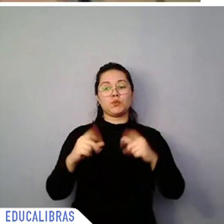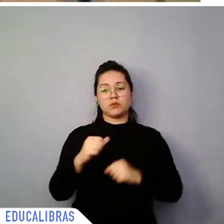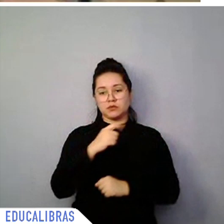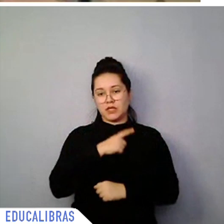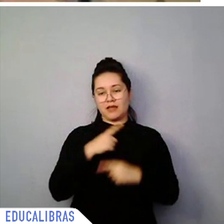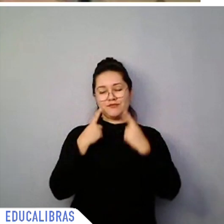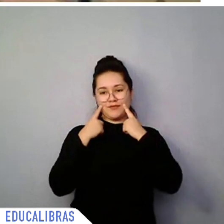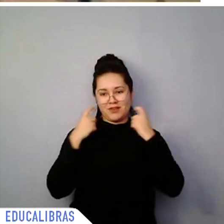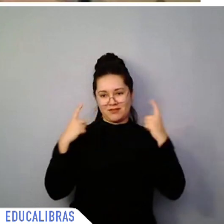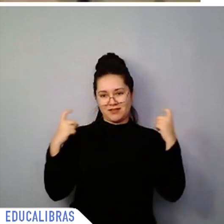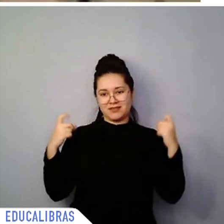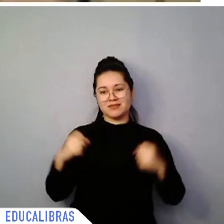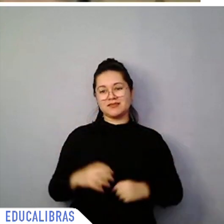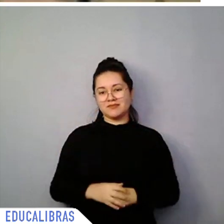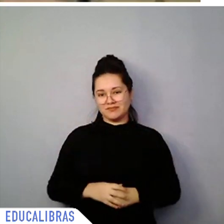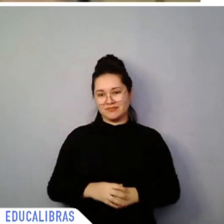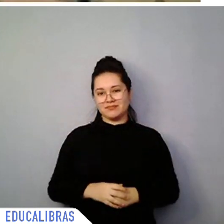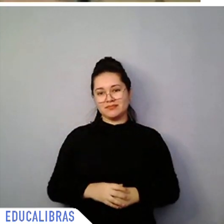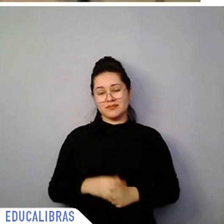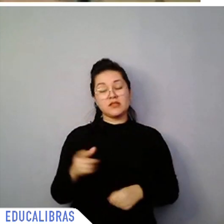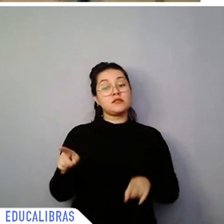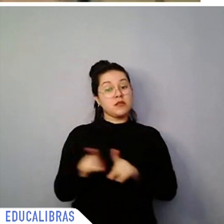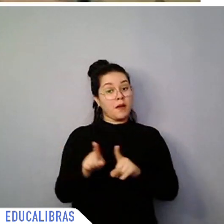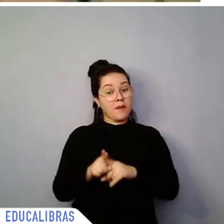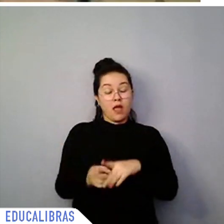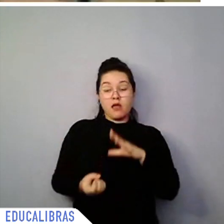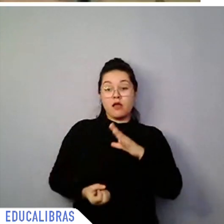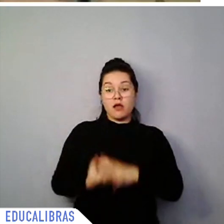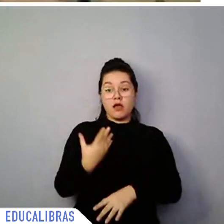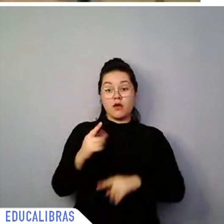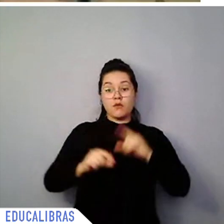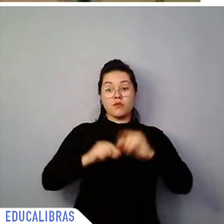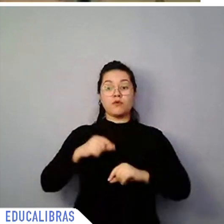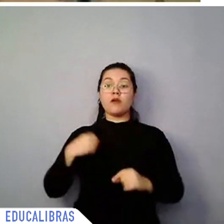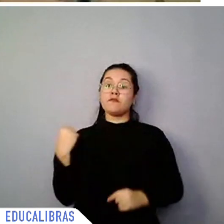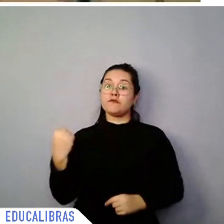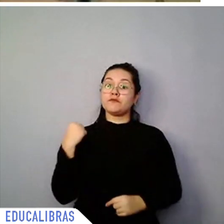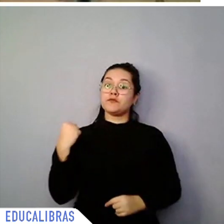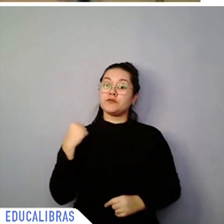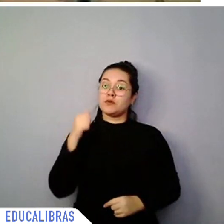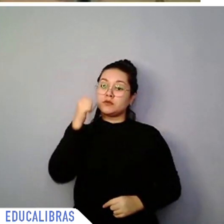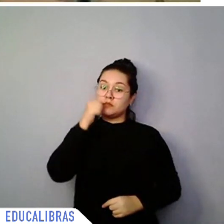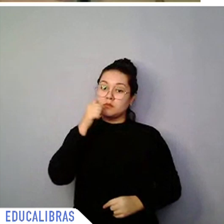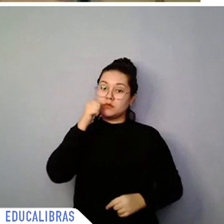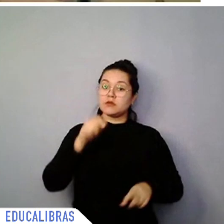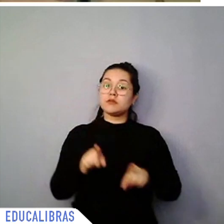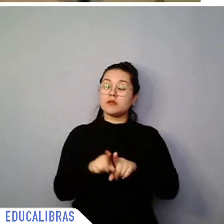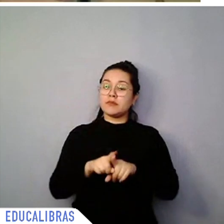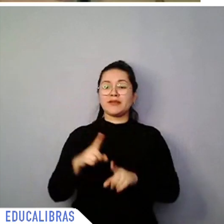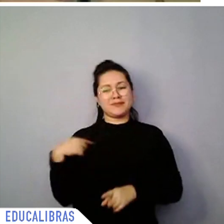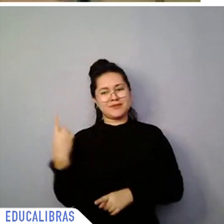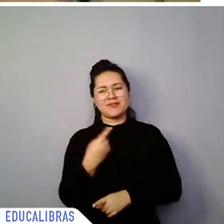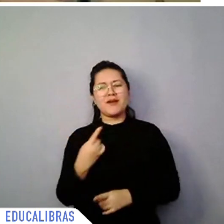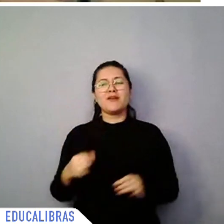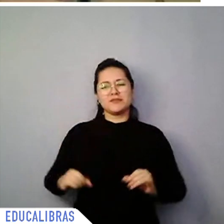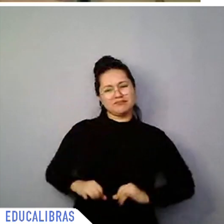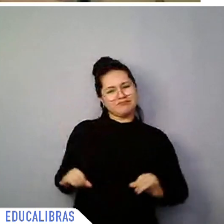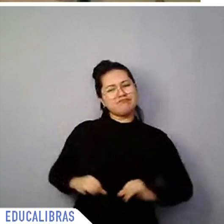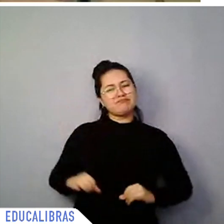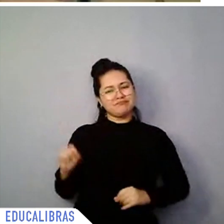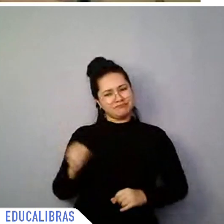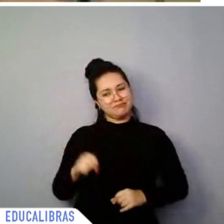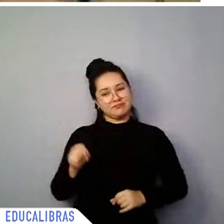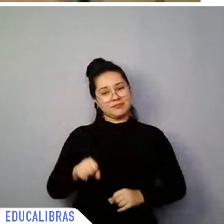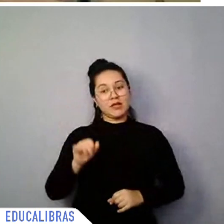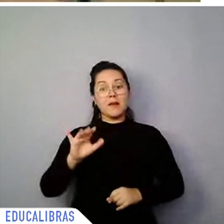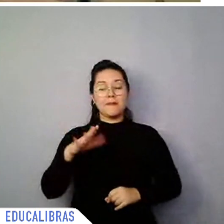see that everywhere, in England, in France, in Brazil. And the pandemic has also brought to light the